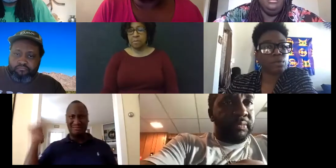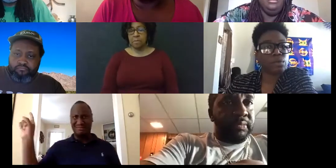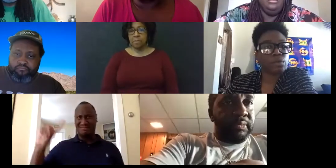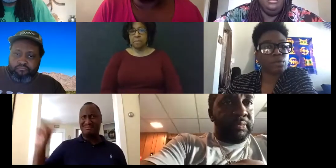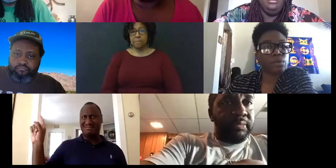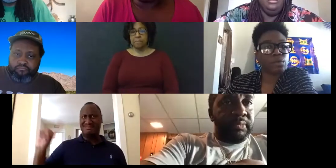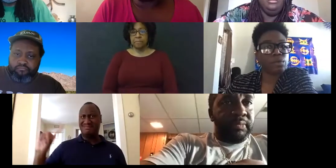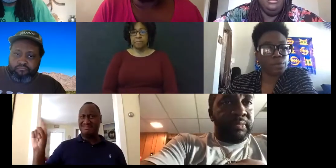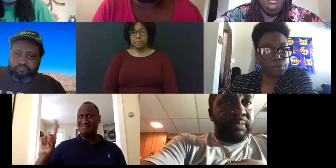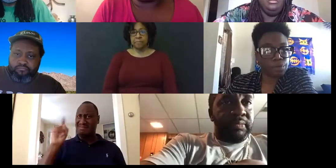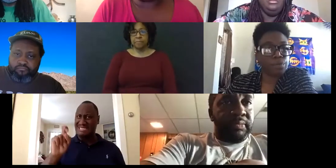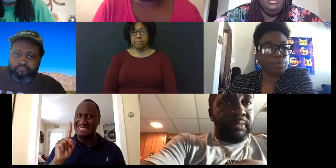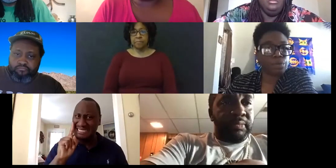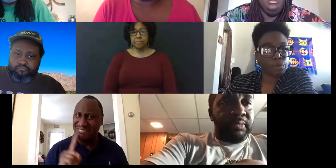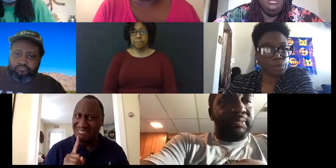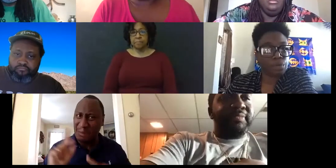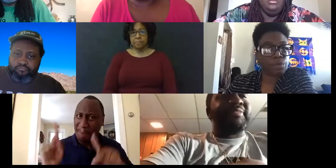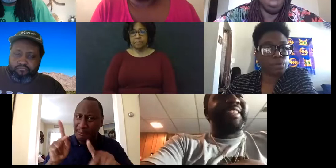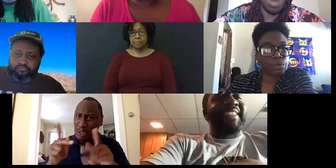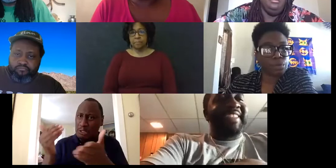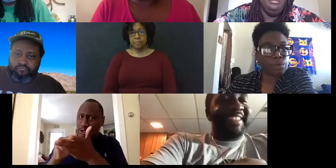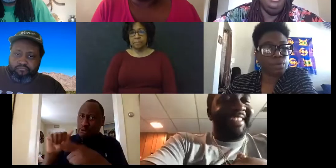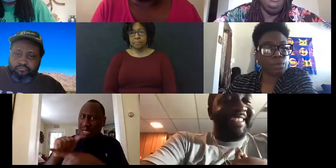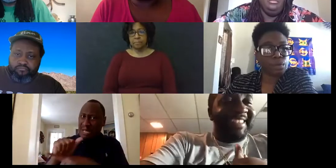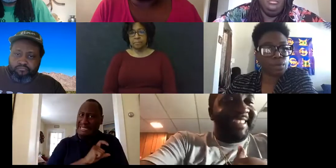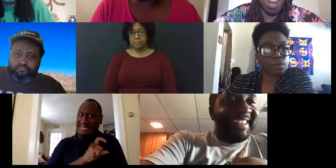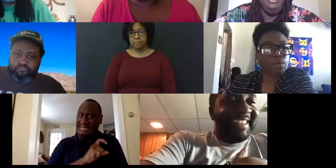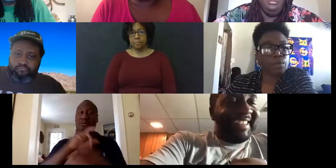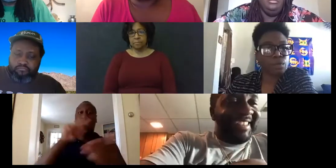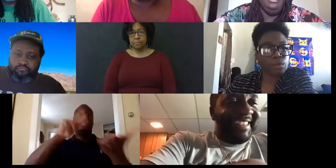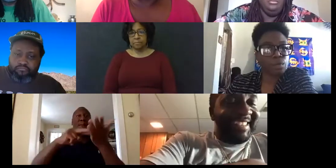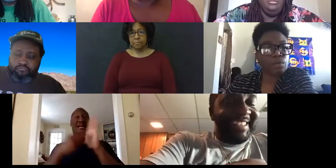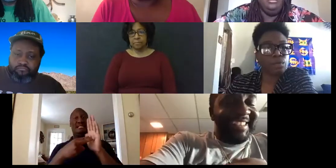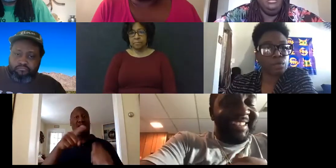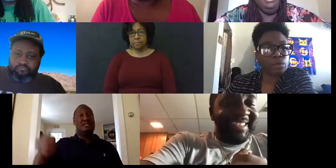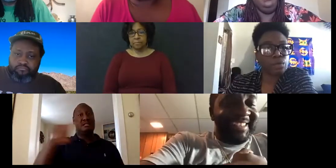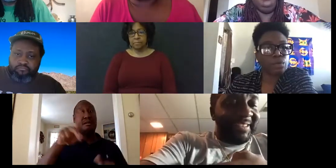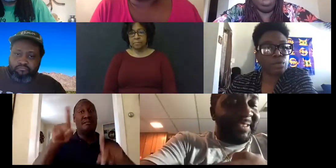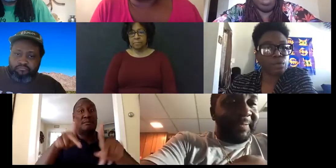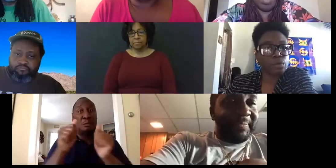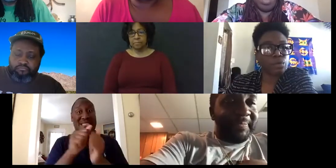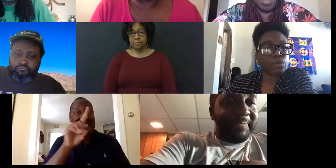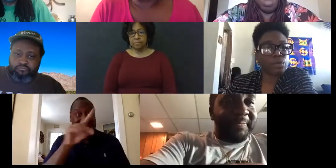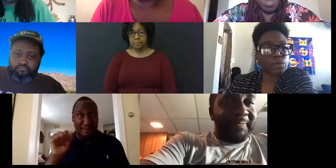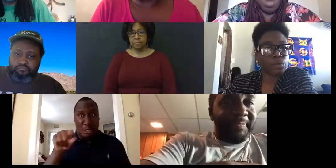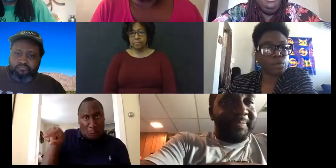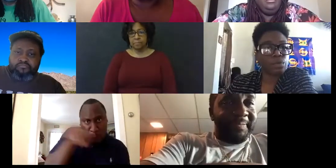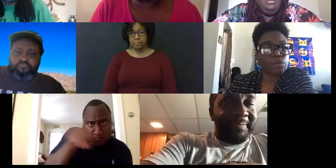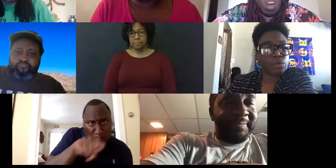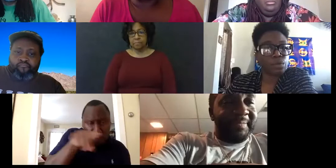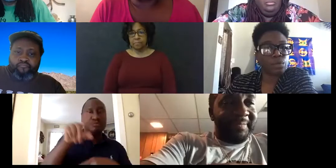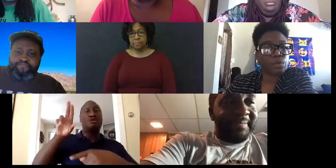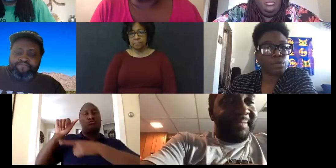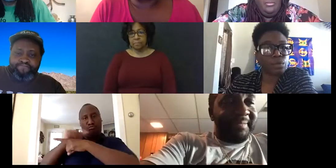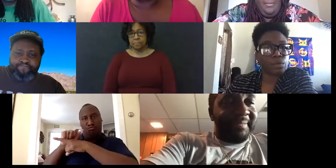for training? They want hearing people. I said, no, you need a deaf person to train the police. You know, these people